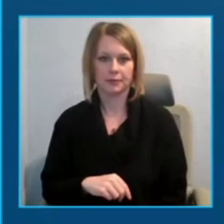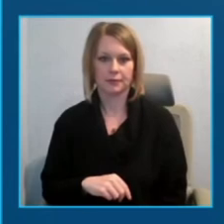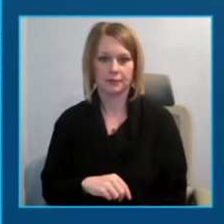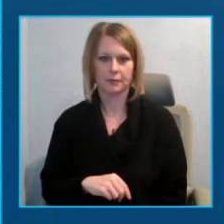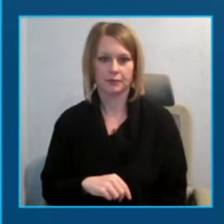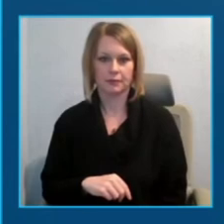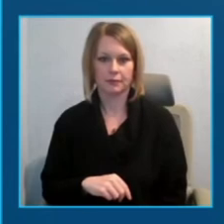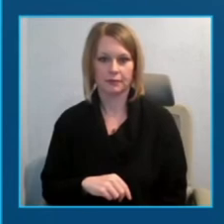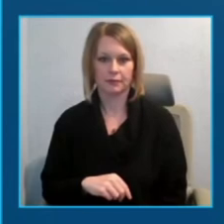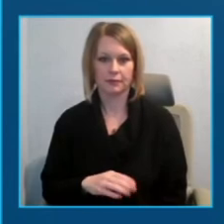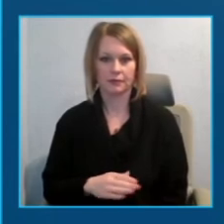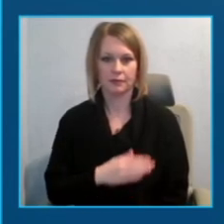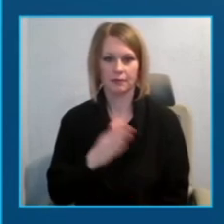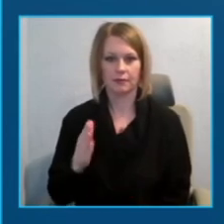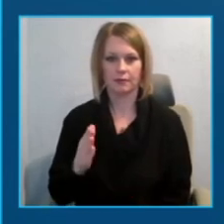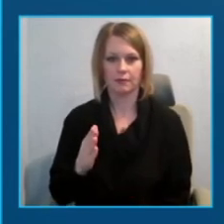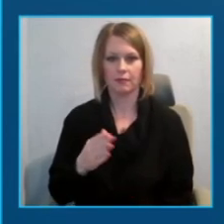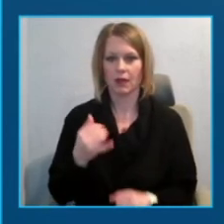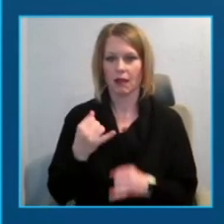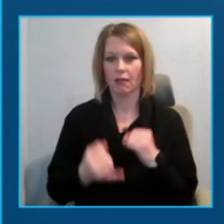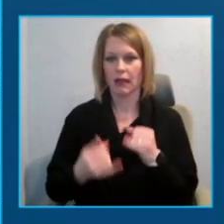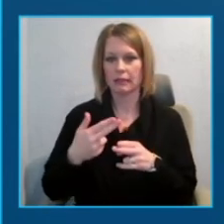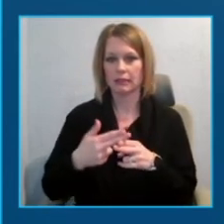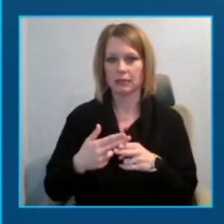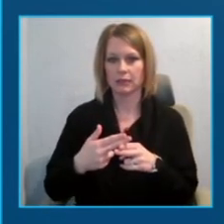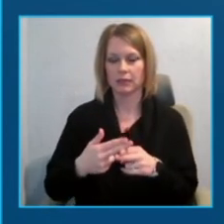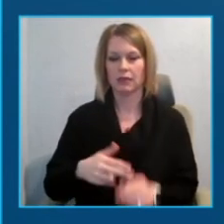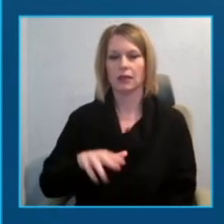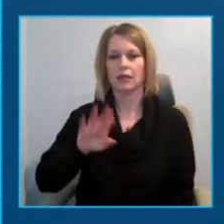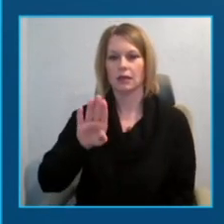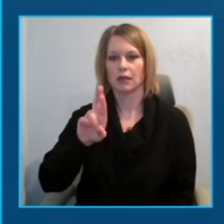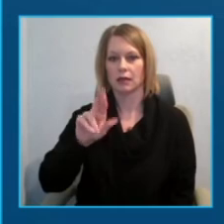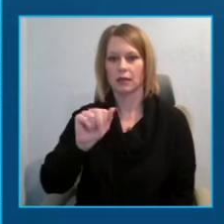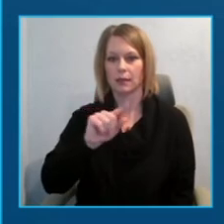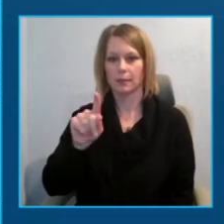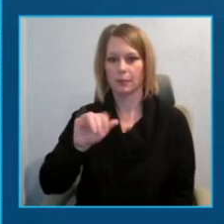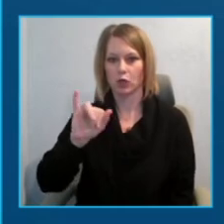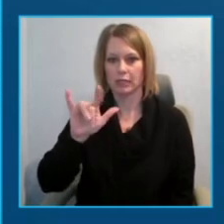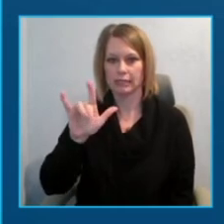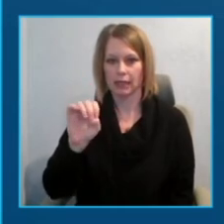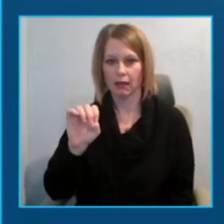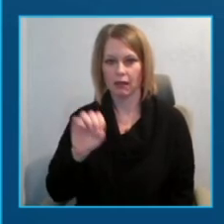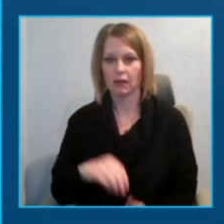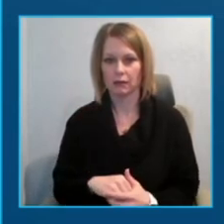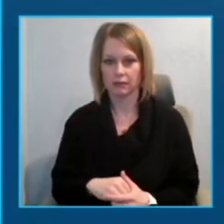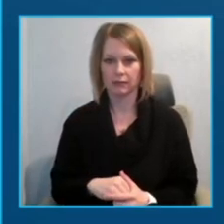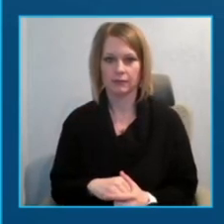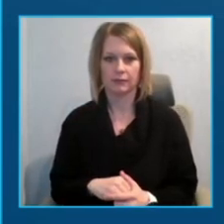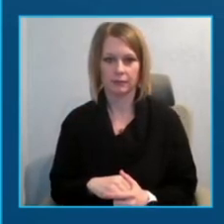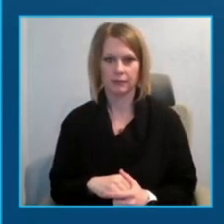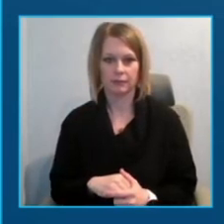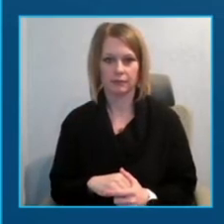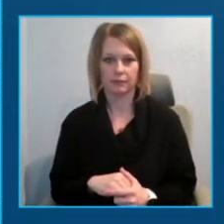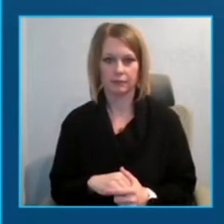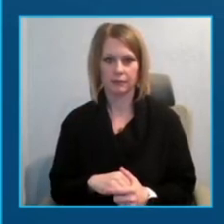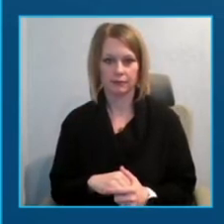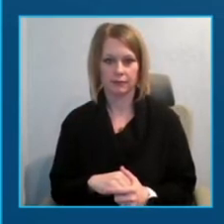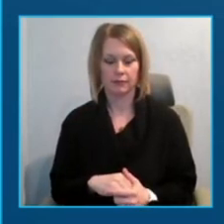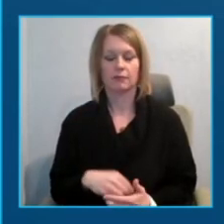Ms. Brazil? Peace. And yes. Ms. Brazil has given her proxy